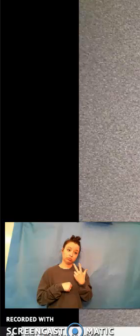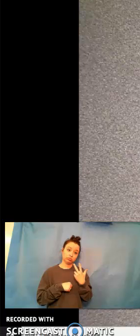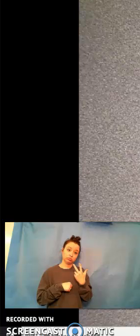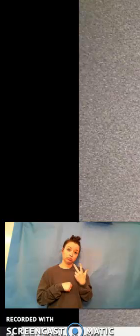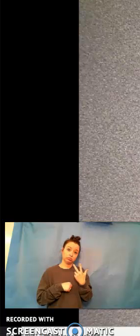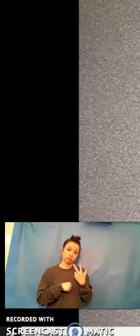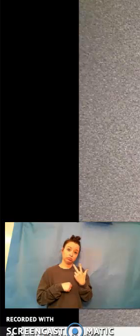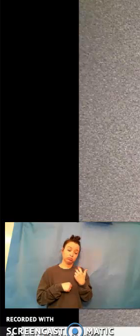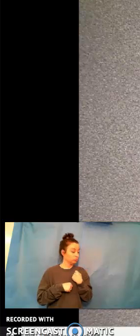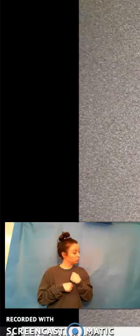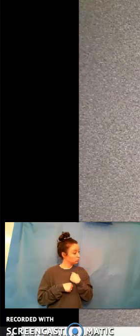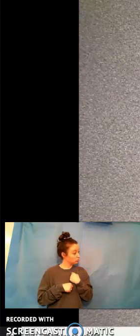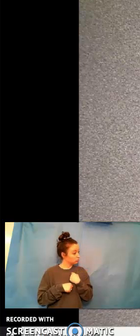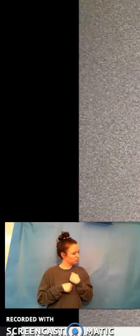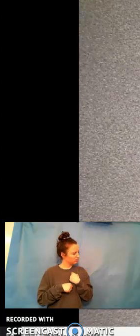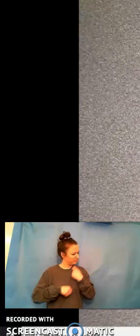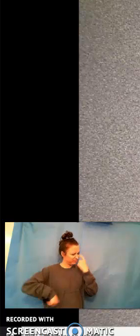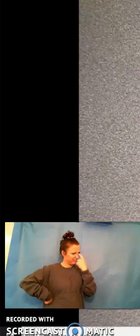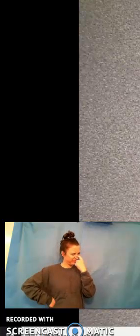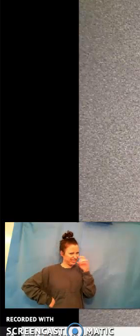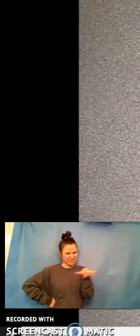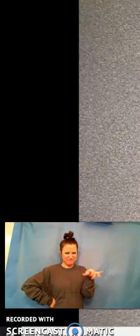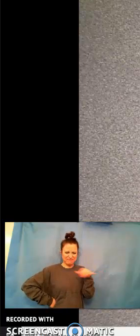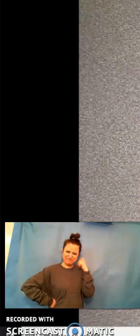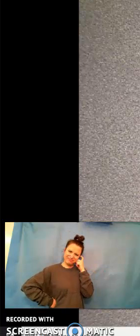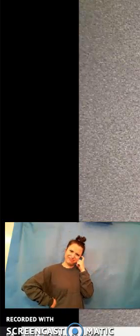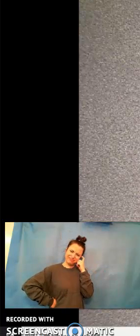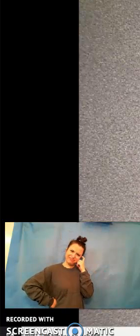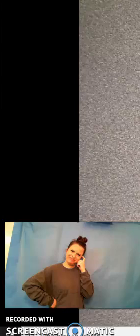cut it. But is this piece the same size as this piece?